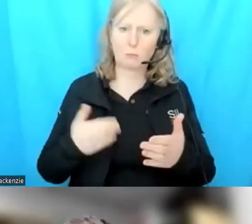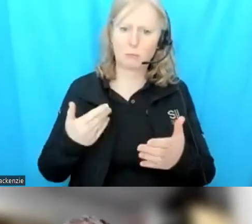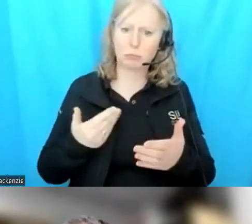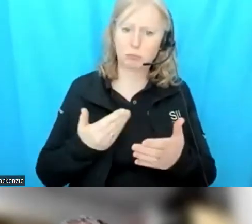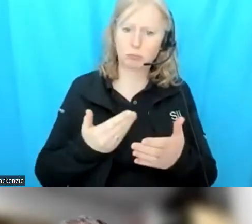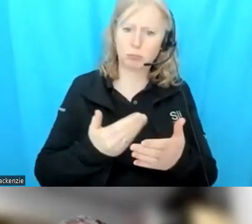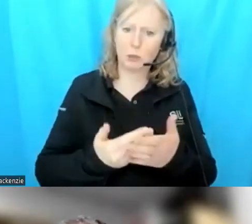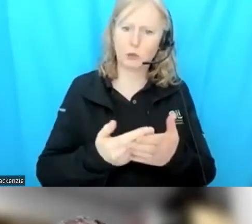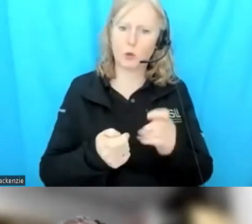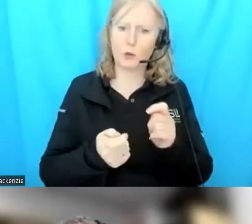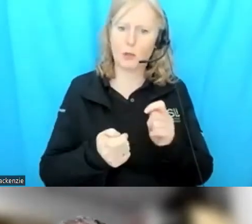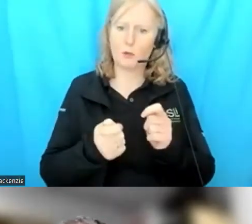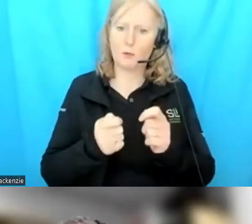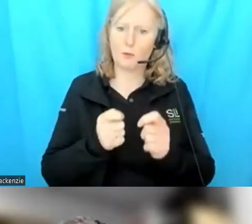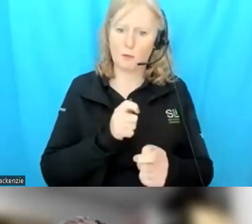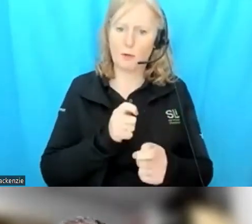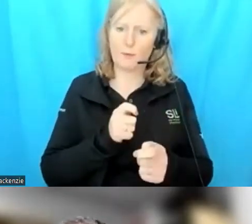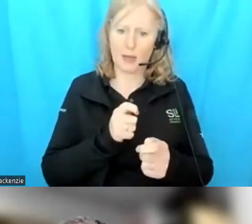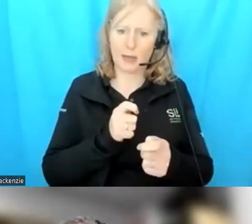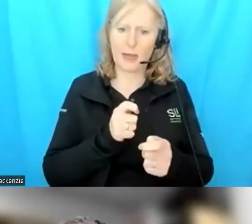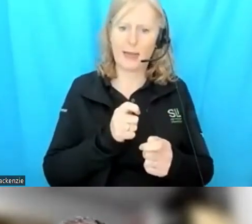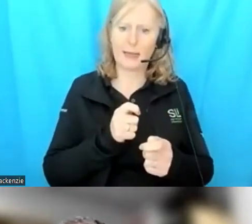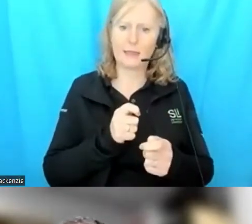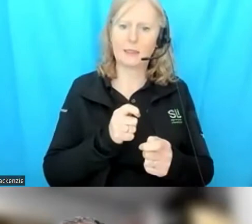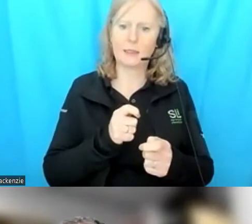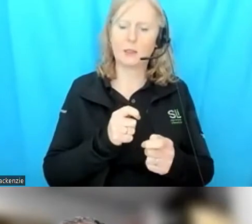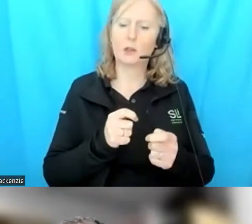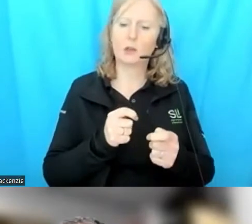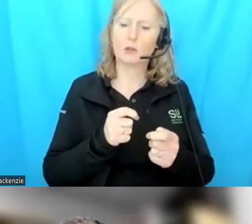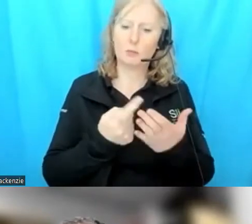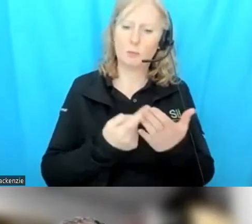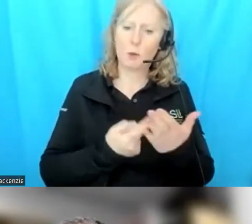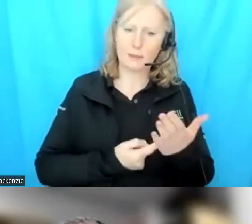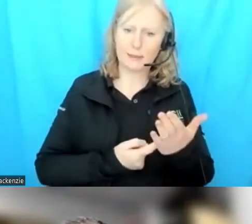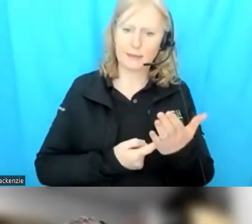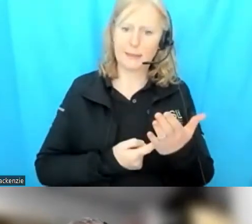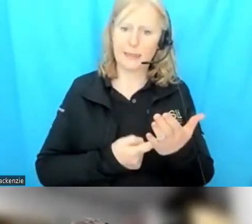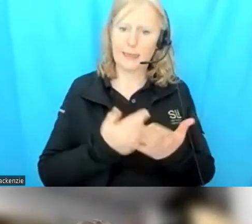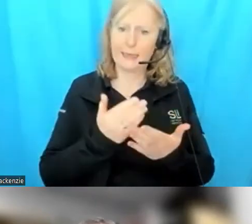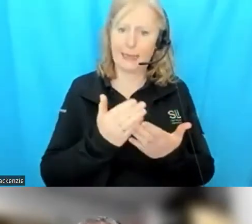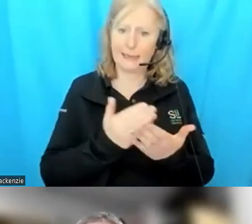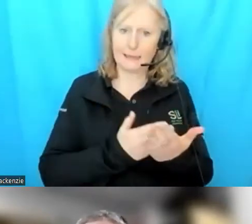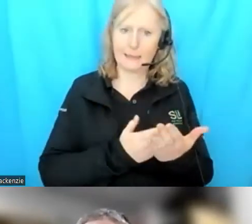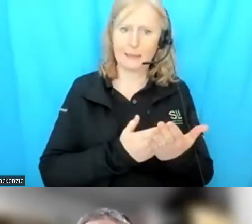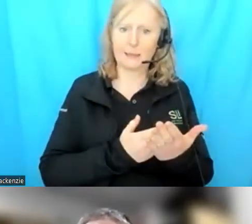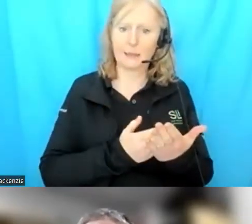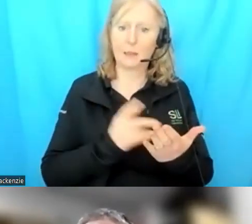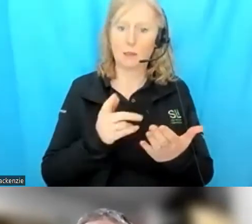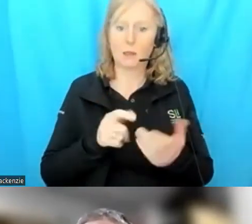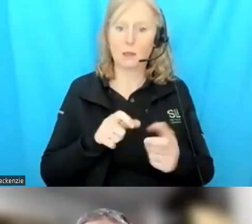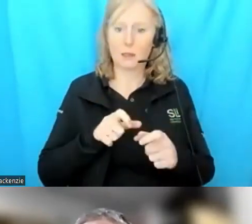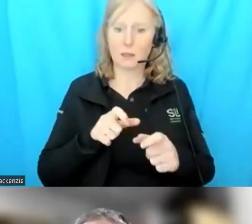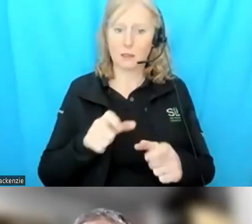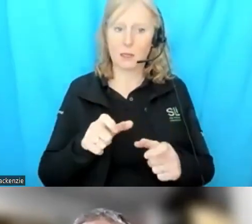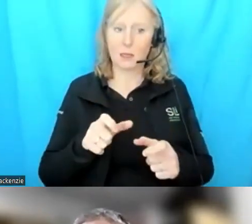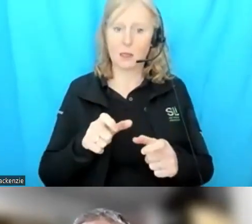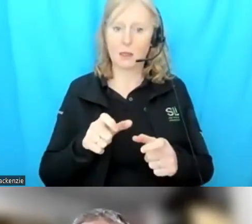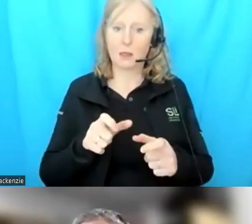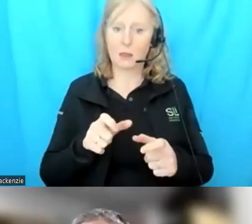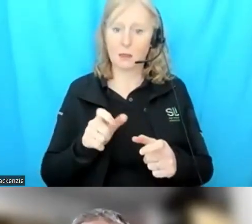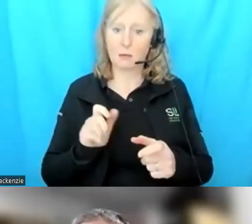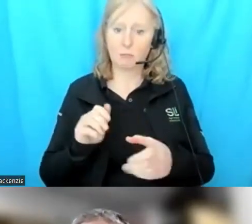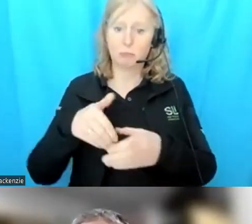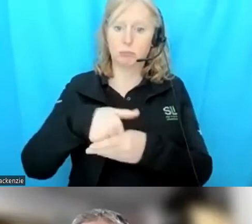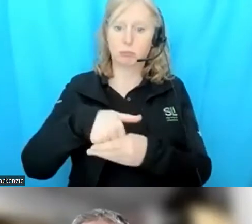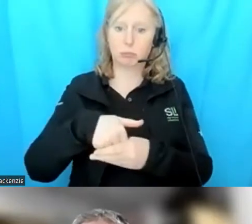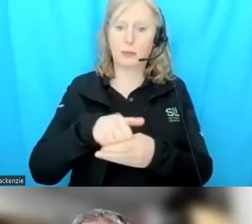published accessible travel policy guidance. And he retains his membership of our external accessible